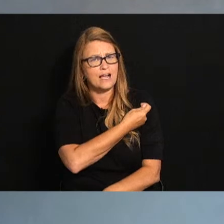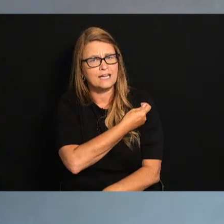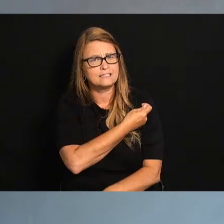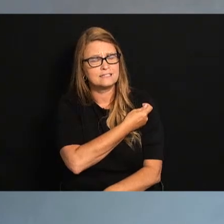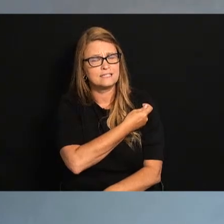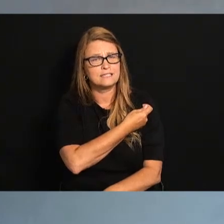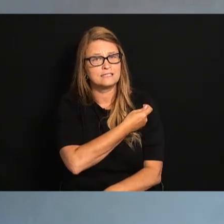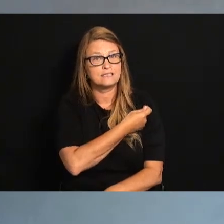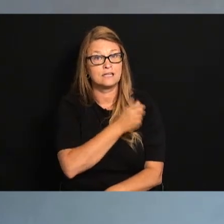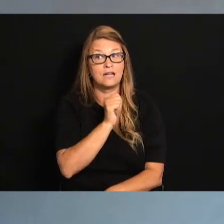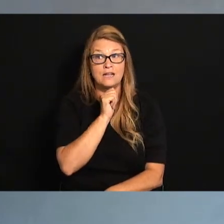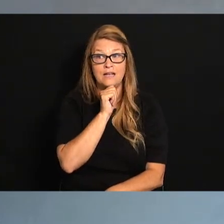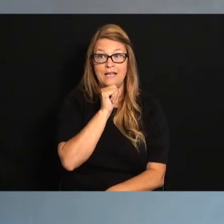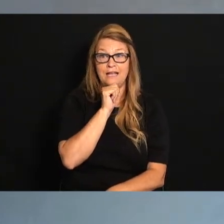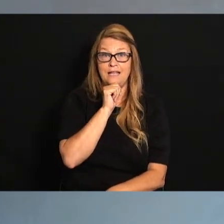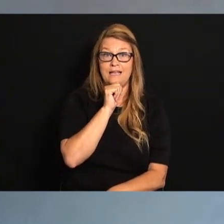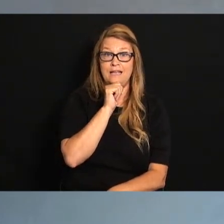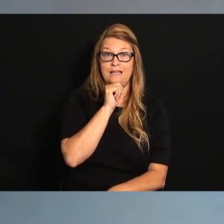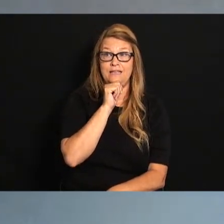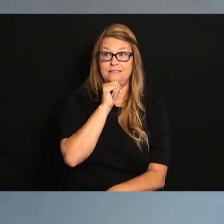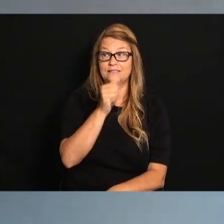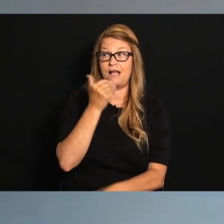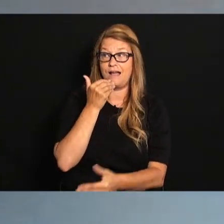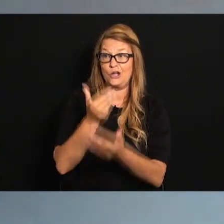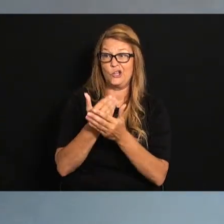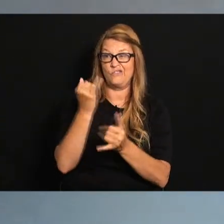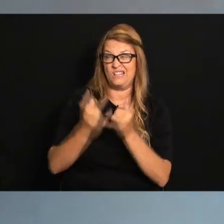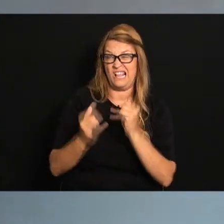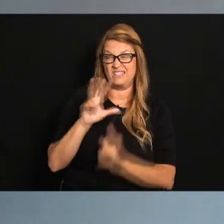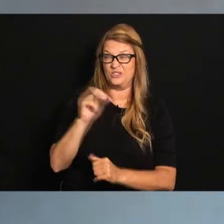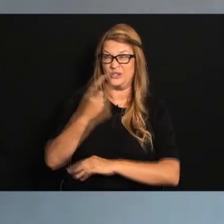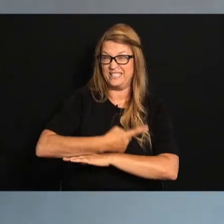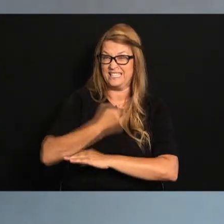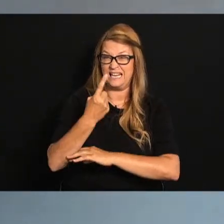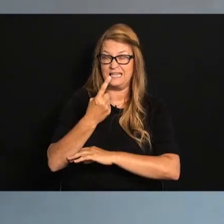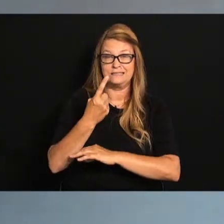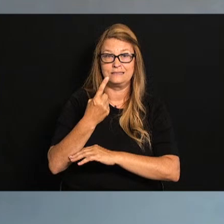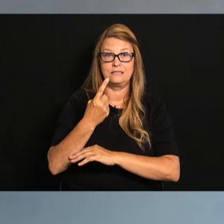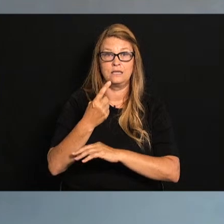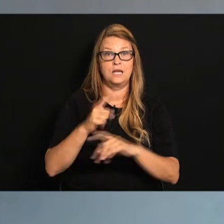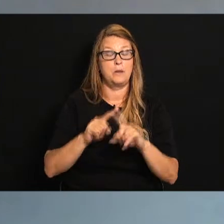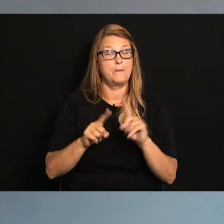was not as good as the last 30 days, in the most recent